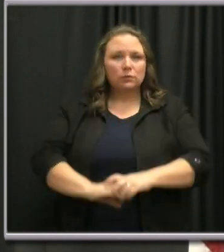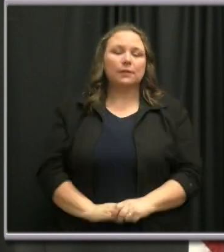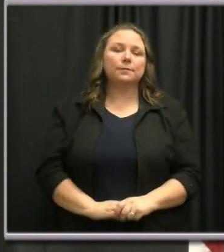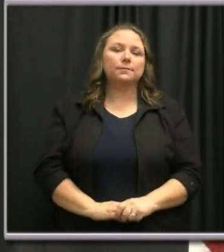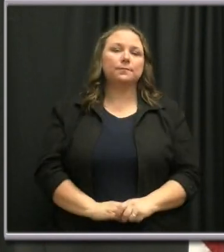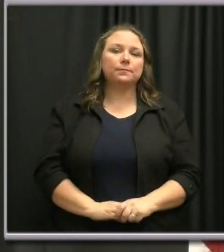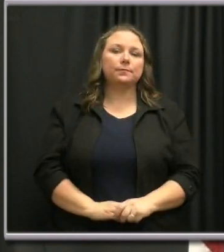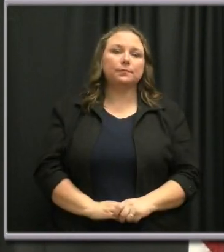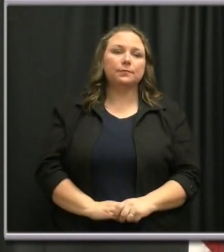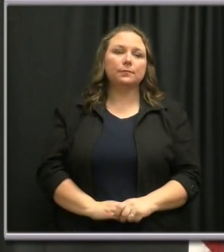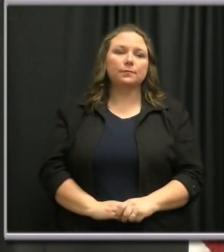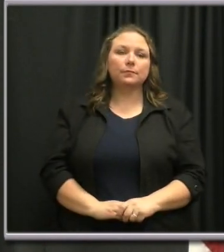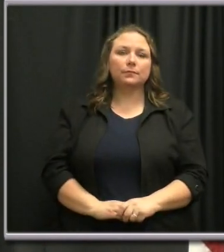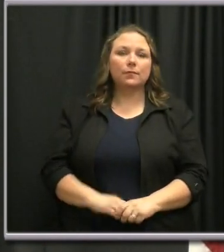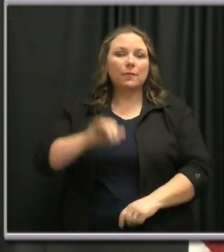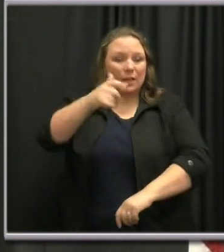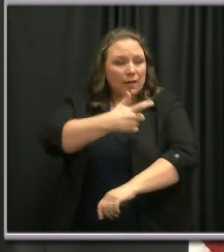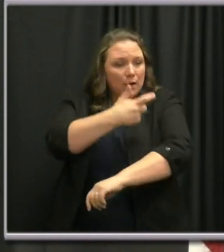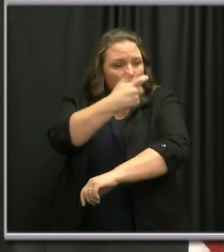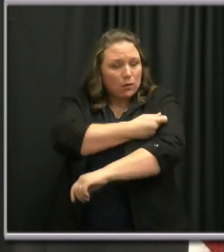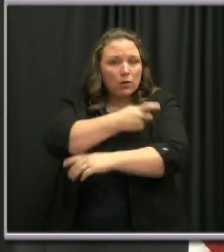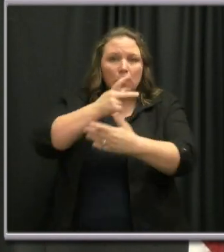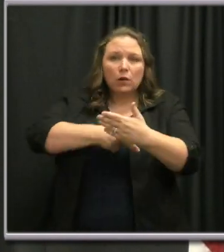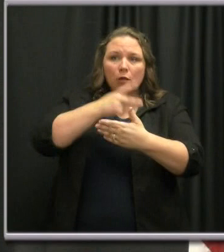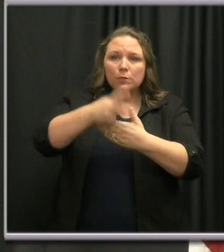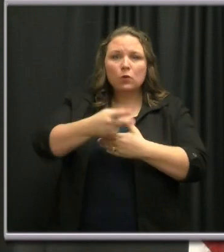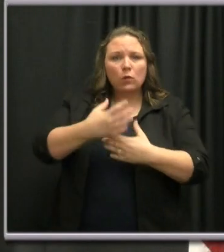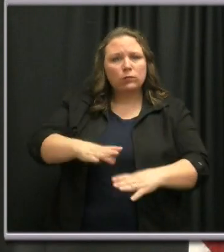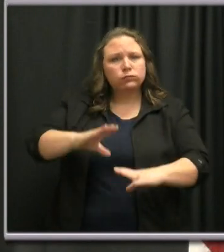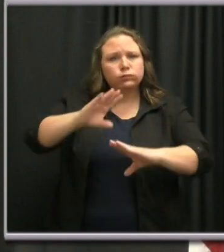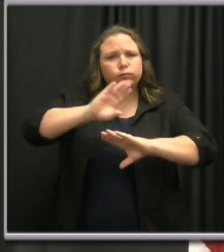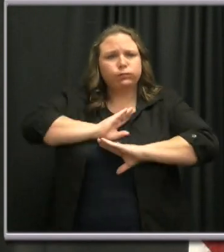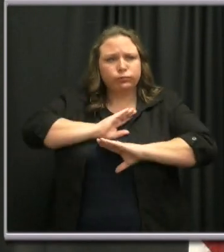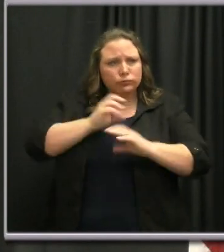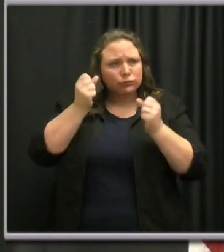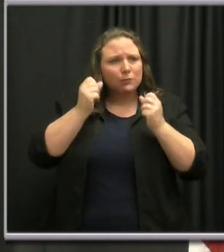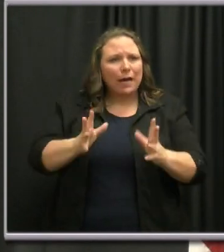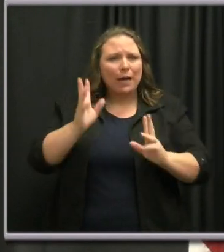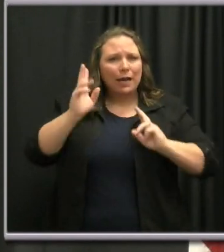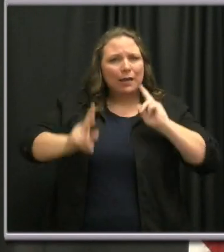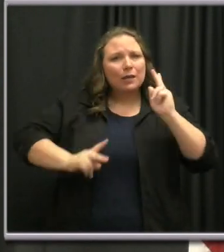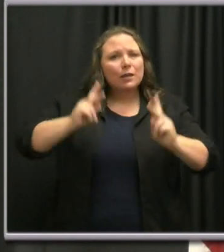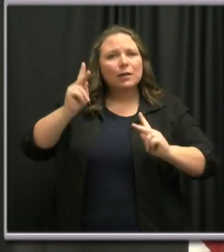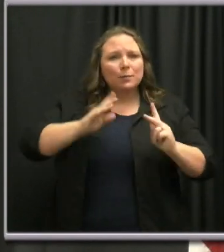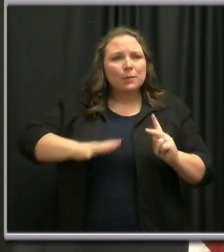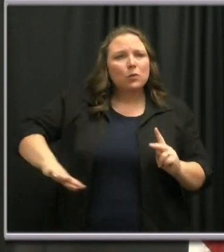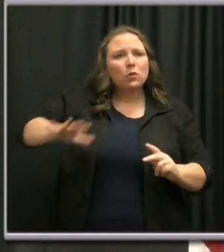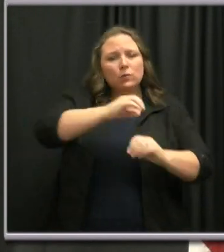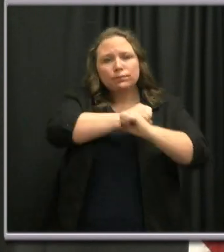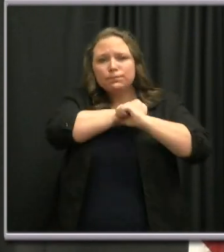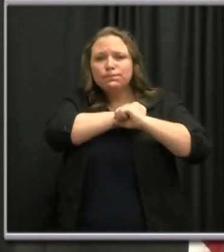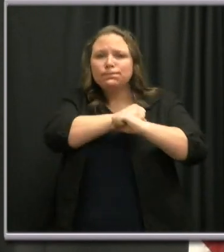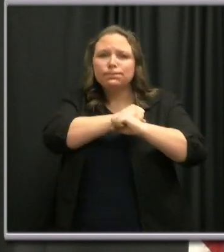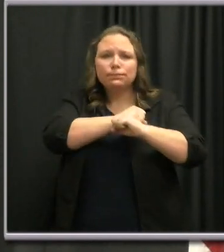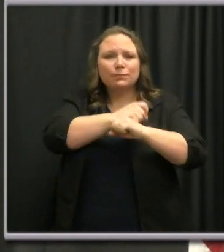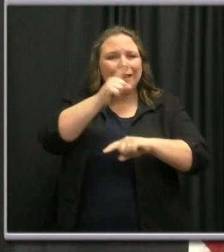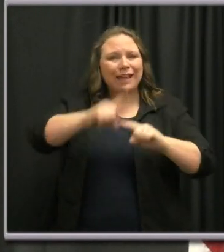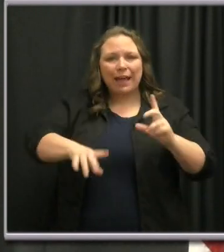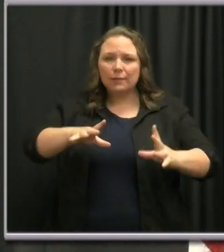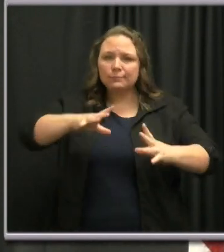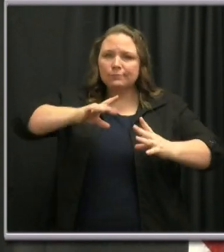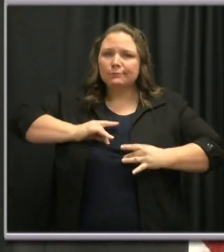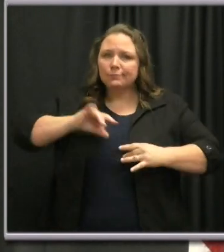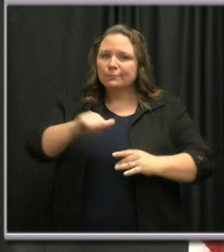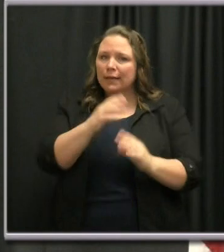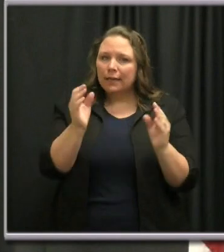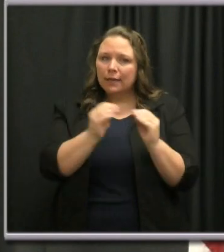The resulting vaccination program meant that large numbers of people were immune to measles virus. As a matter of